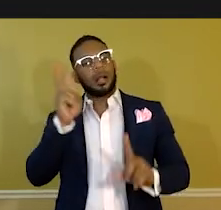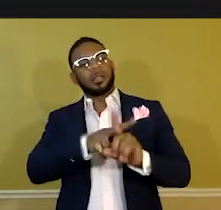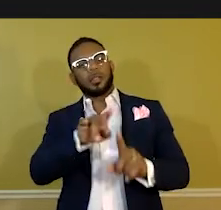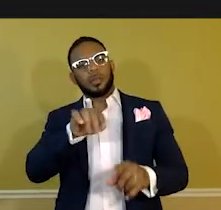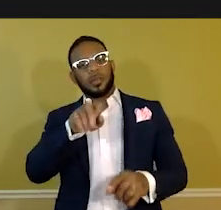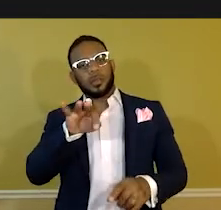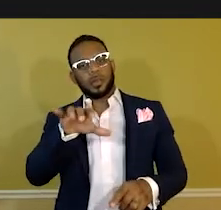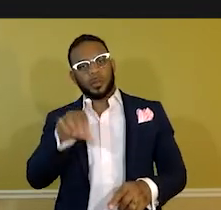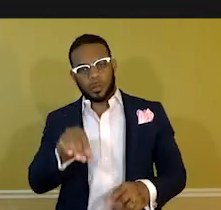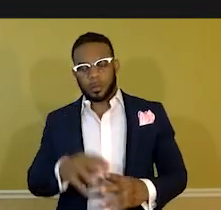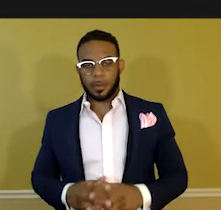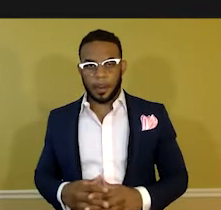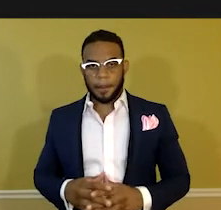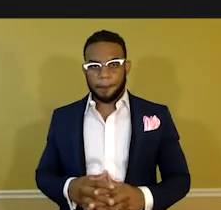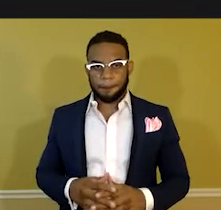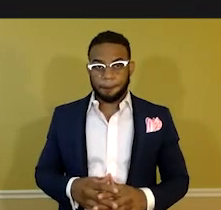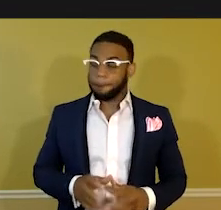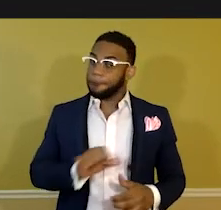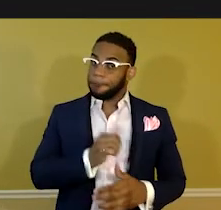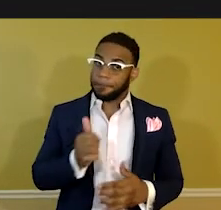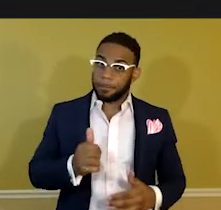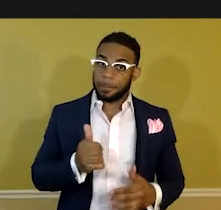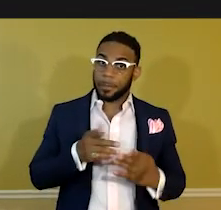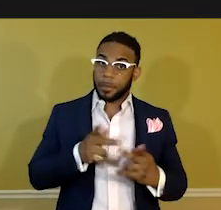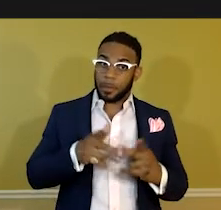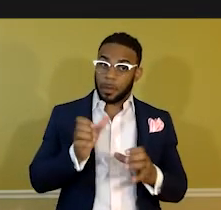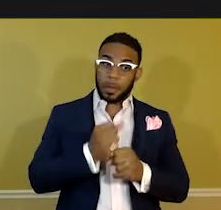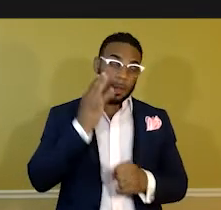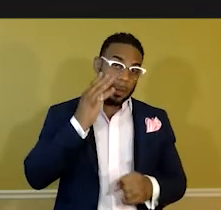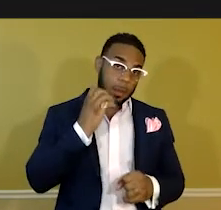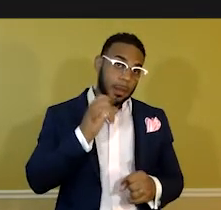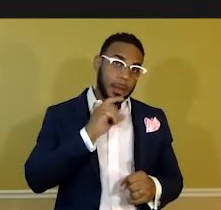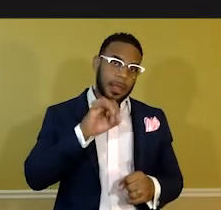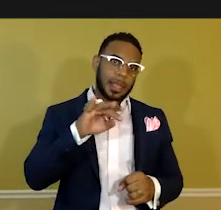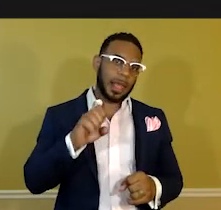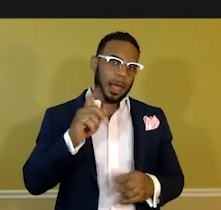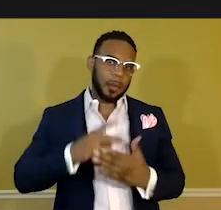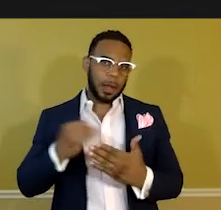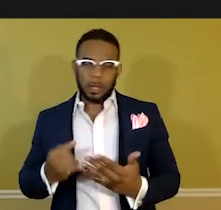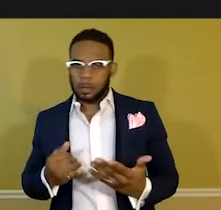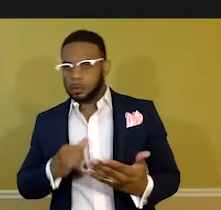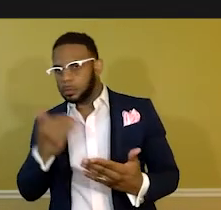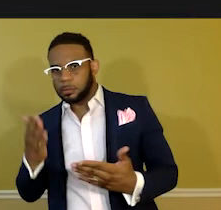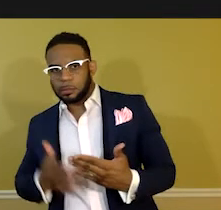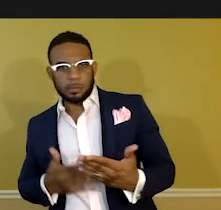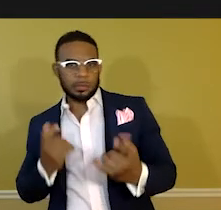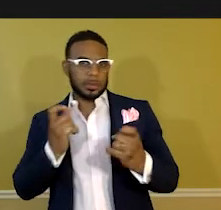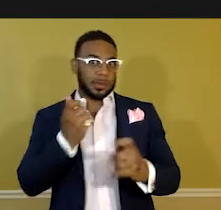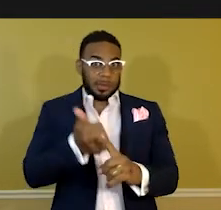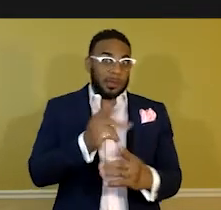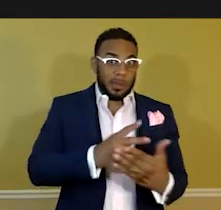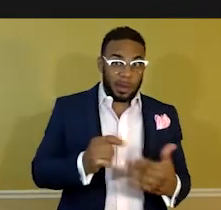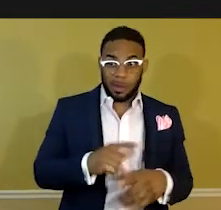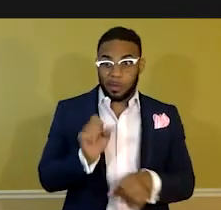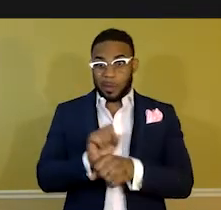portfolio. Um, another place that you can get experience is side projects. So, you know, maybe you give yourself a project or